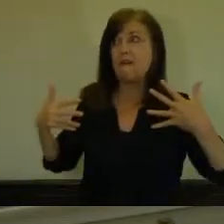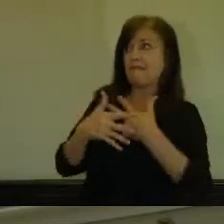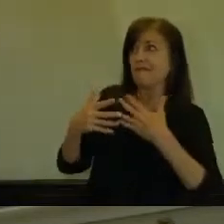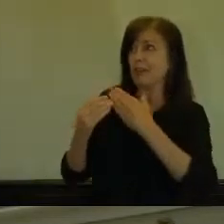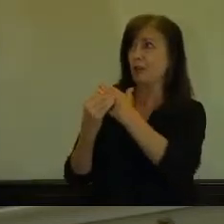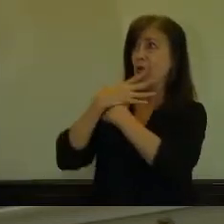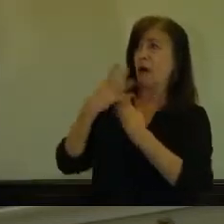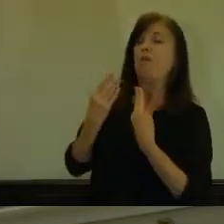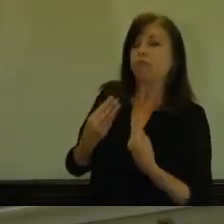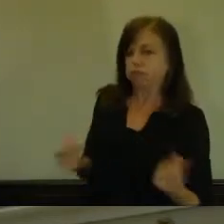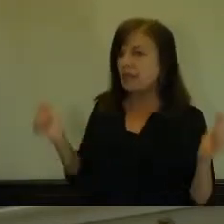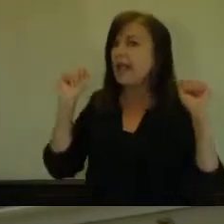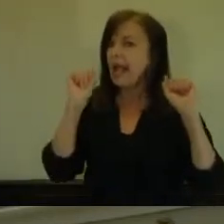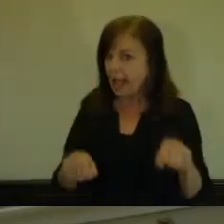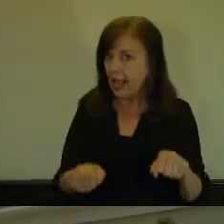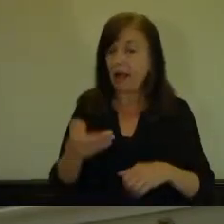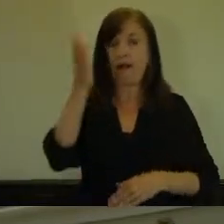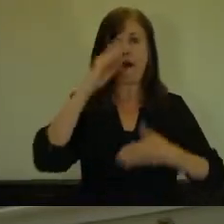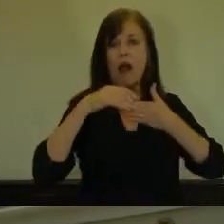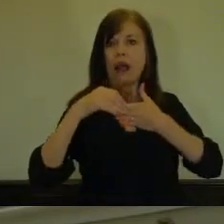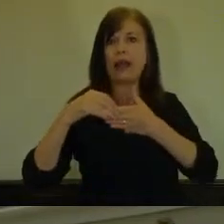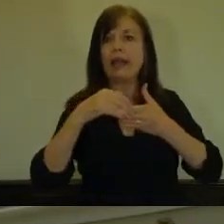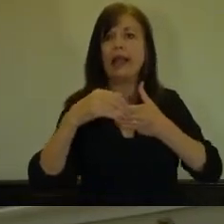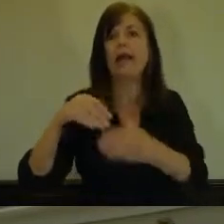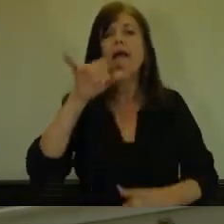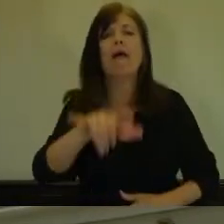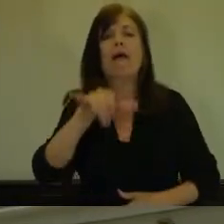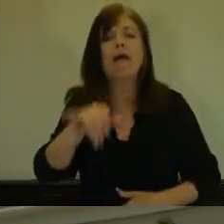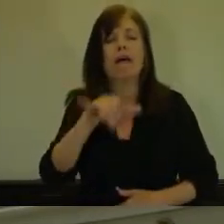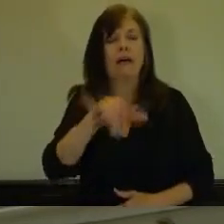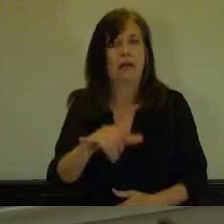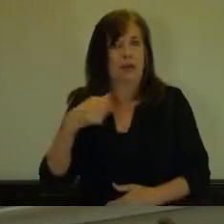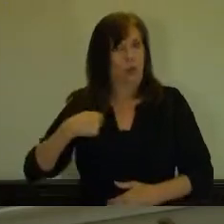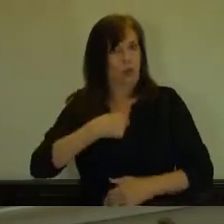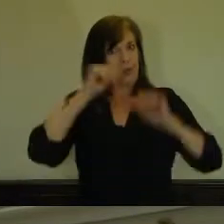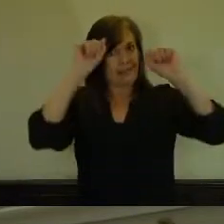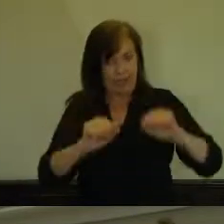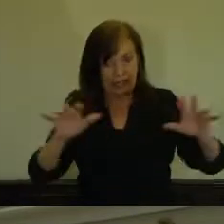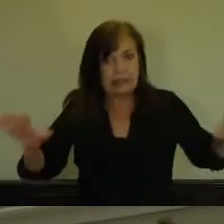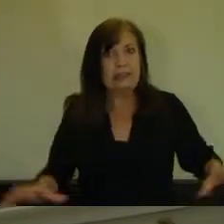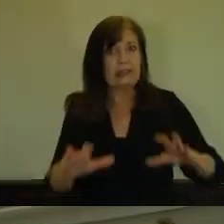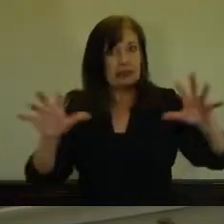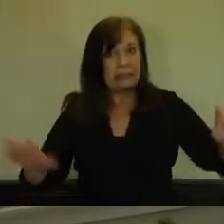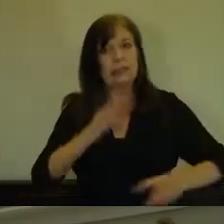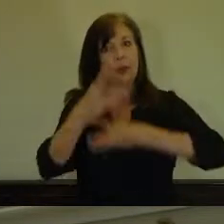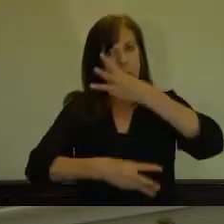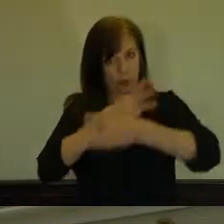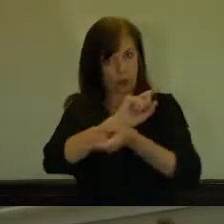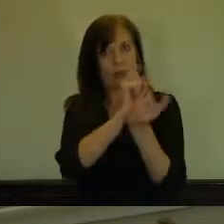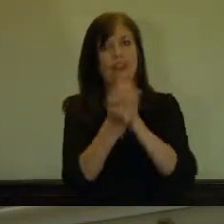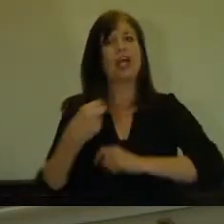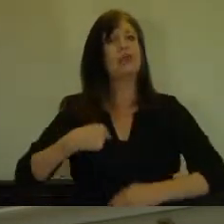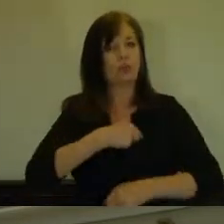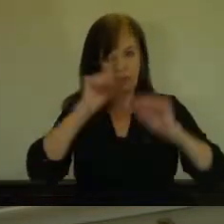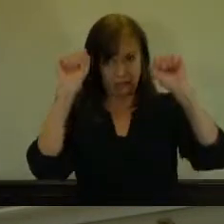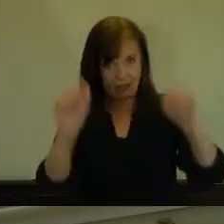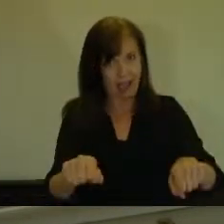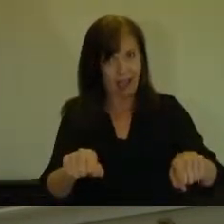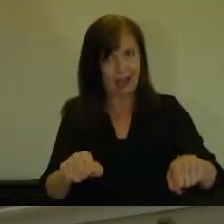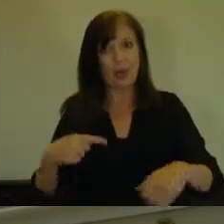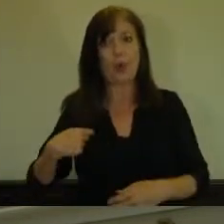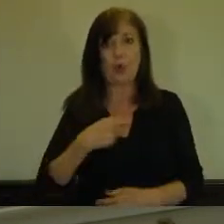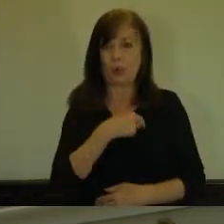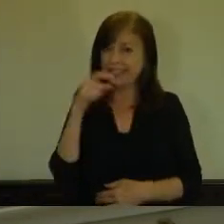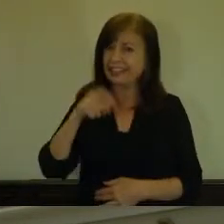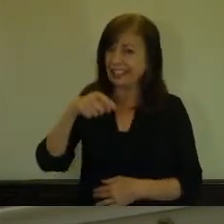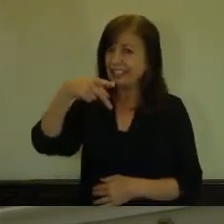to guide us, to lead us into the transformational work in the world. We need this